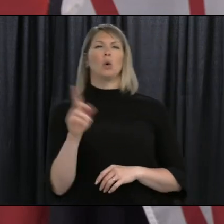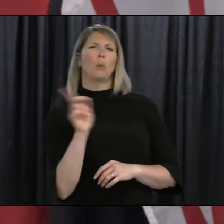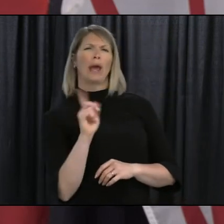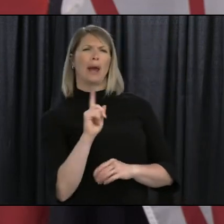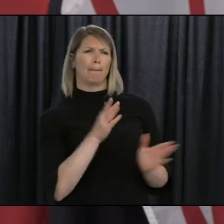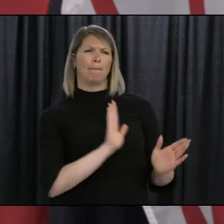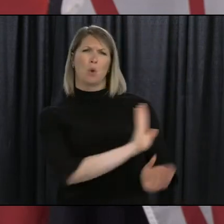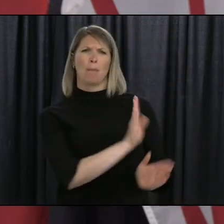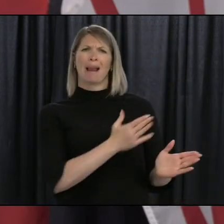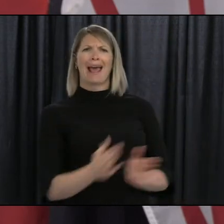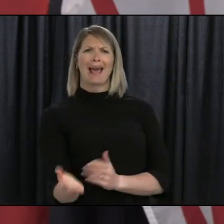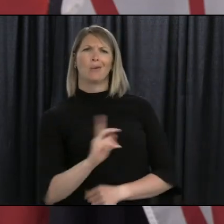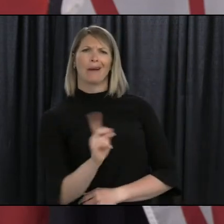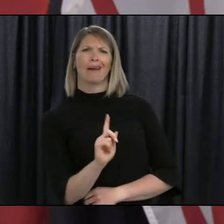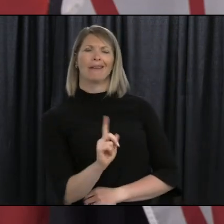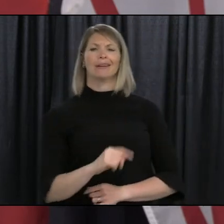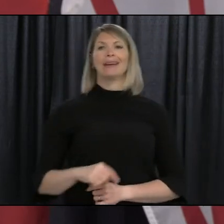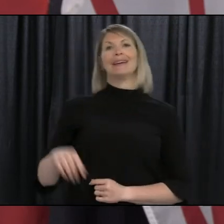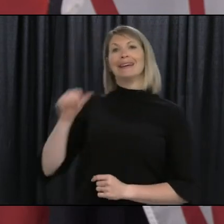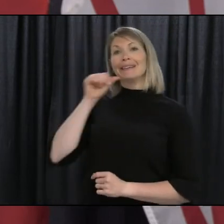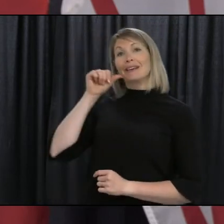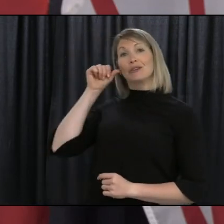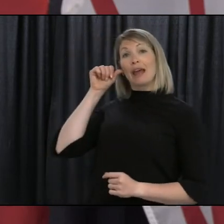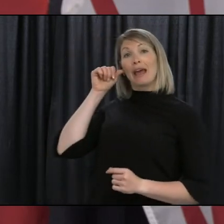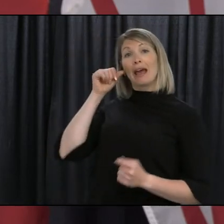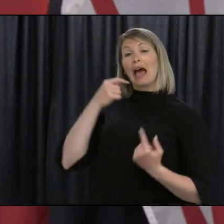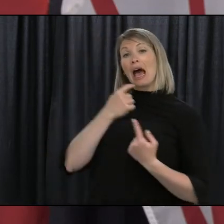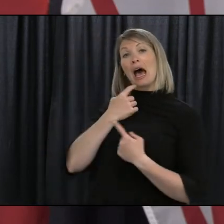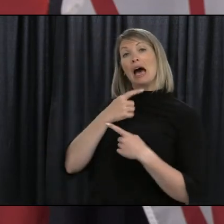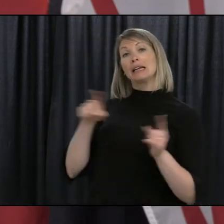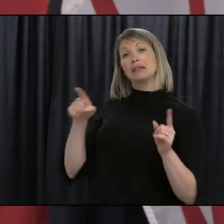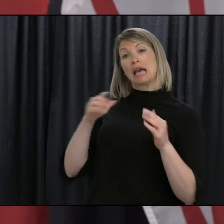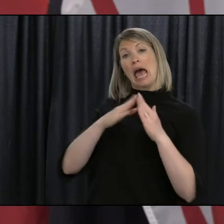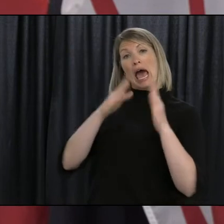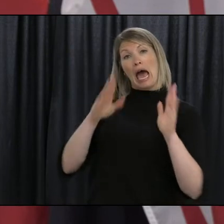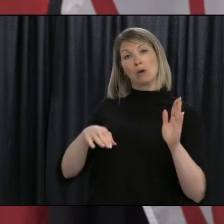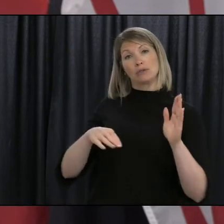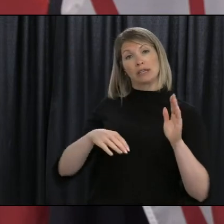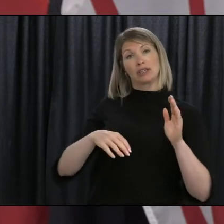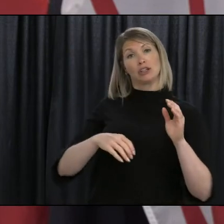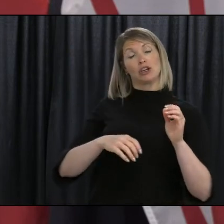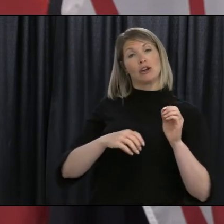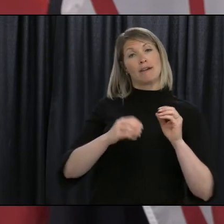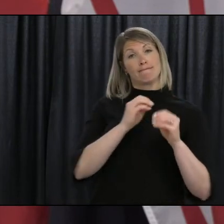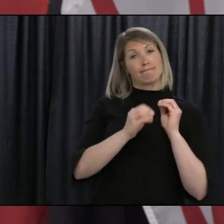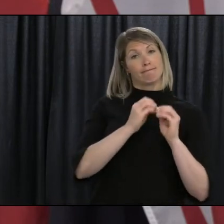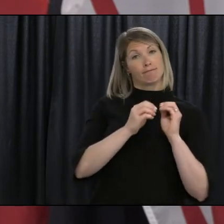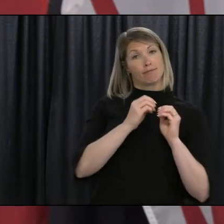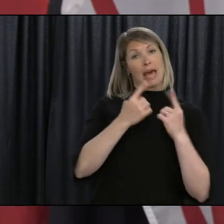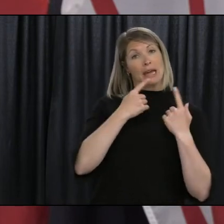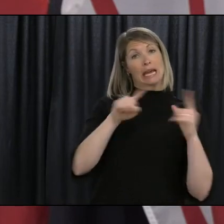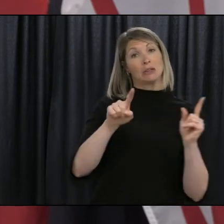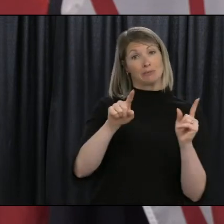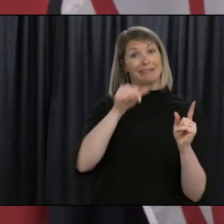announced stimulus for housing and renovations. I know the Minister